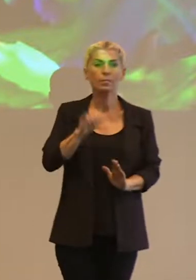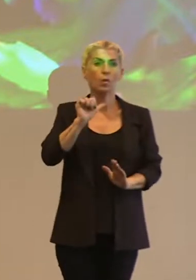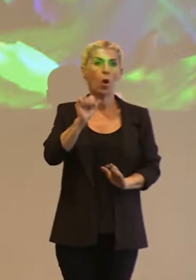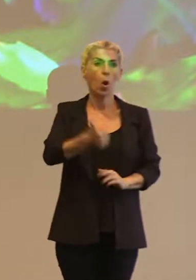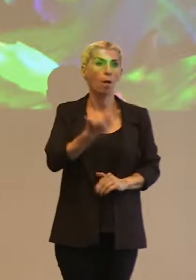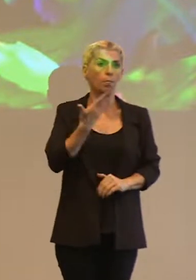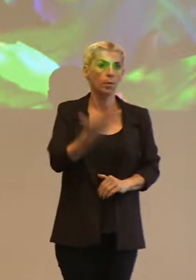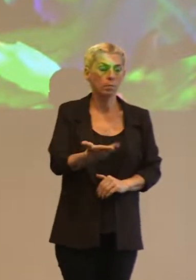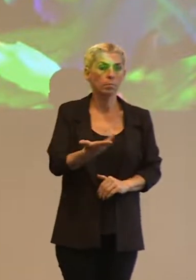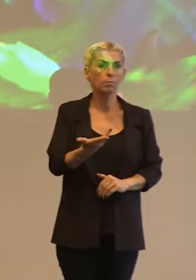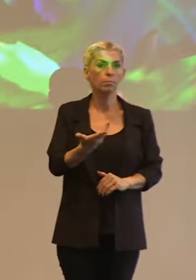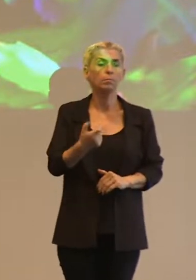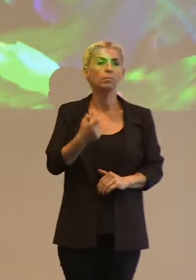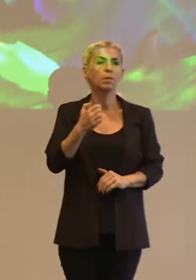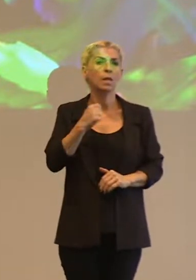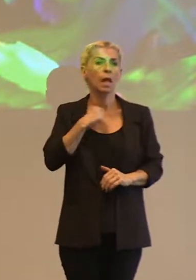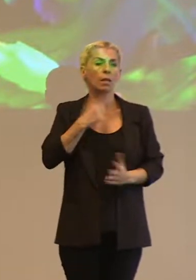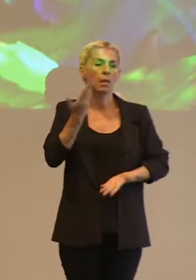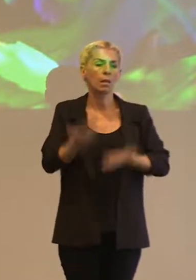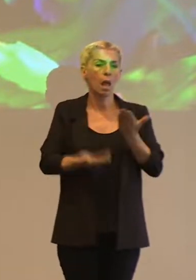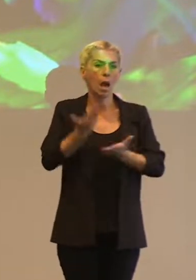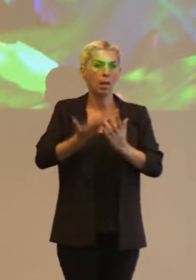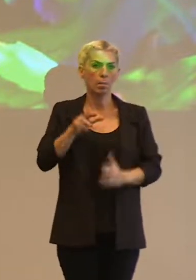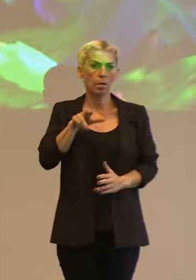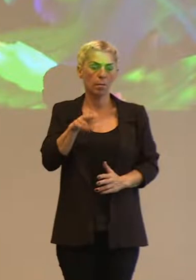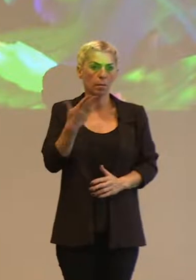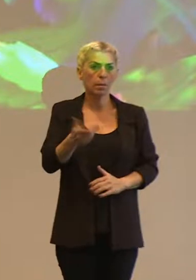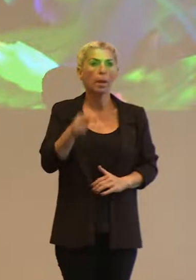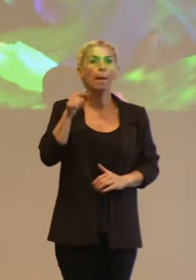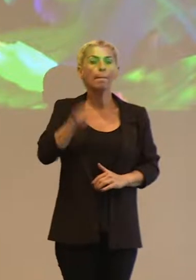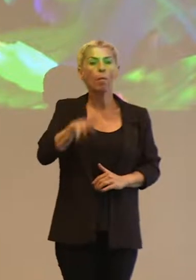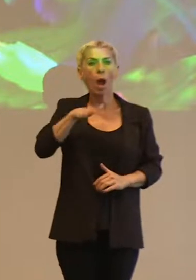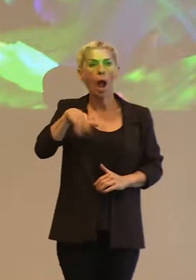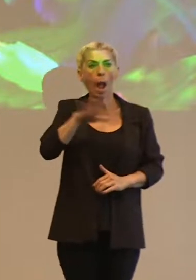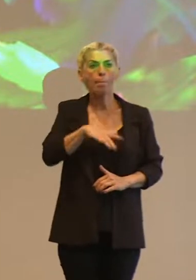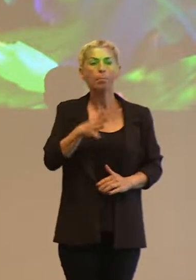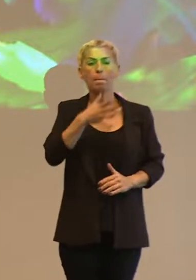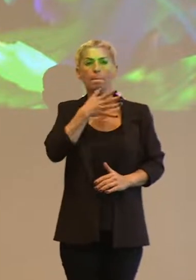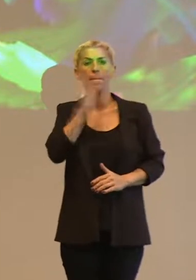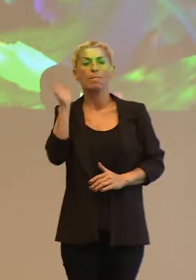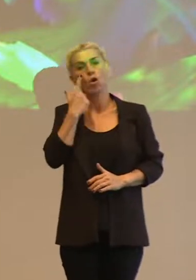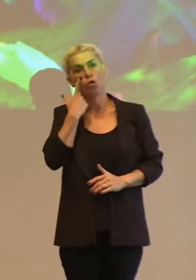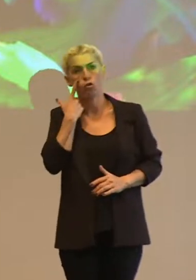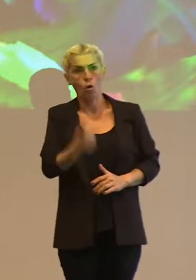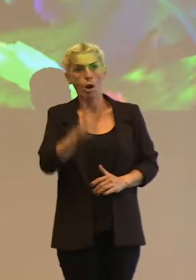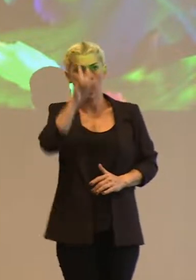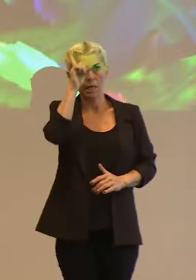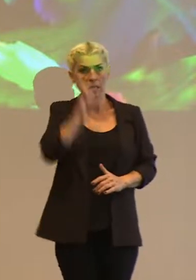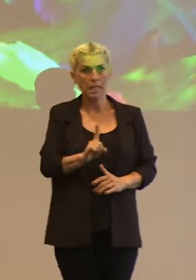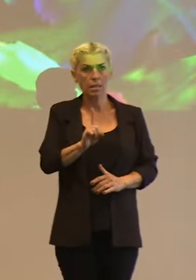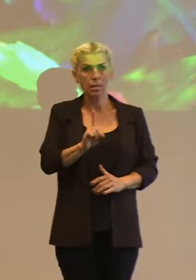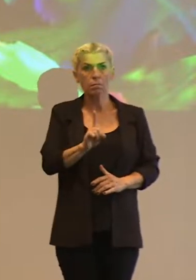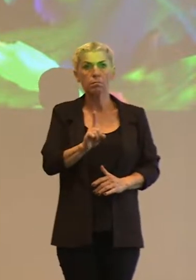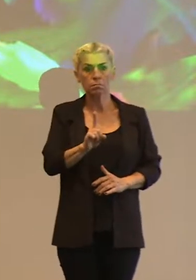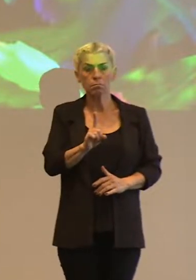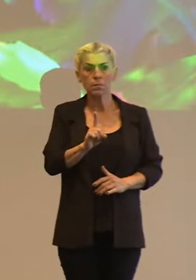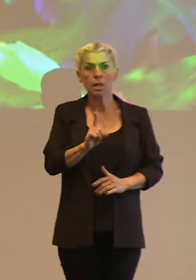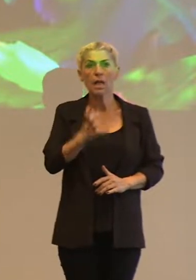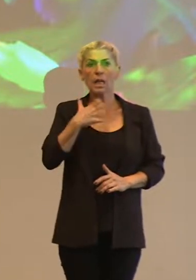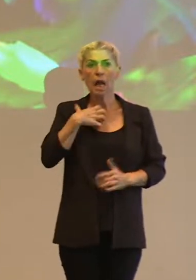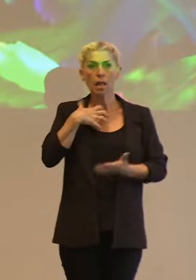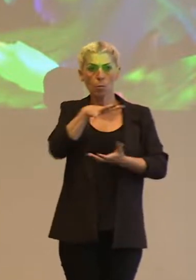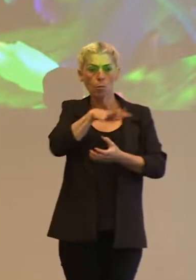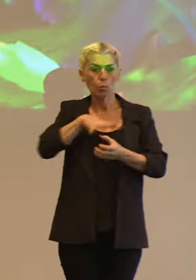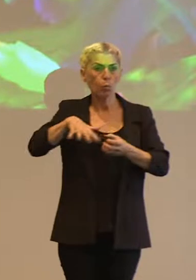always paid due diligence to analysis and synthesis in other words to look into different